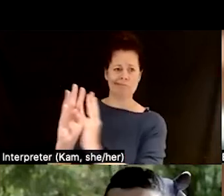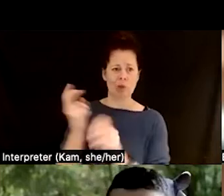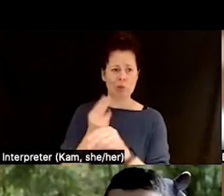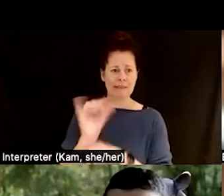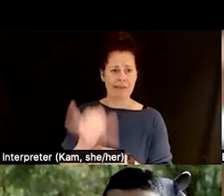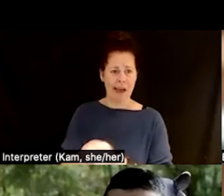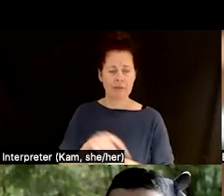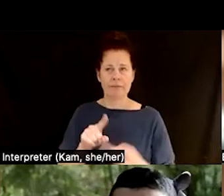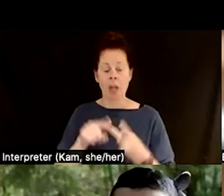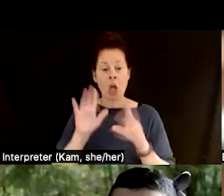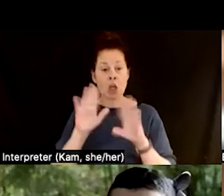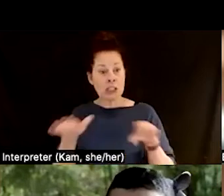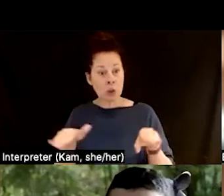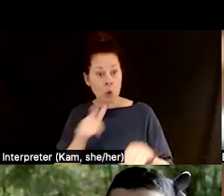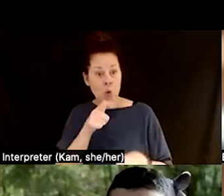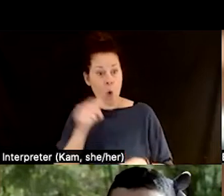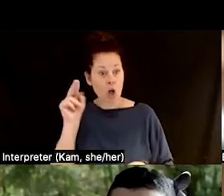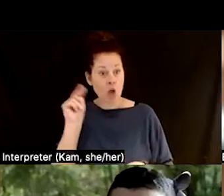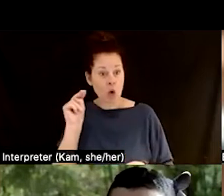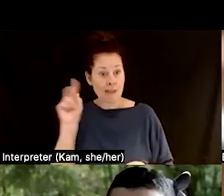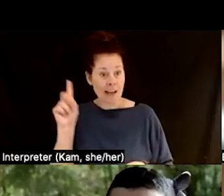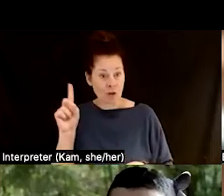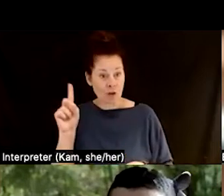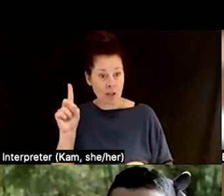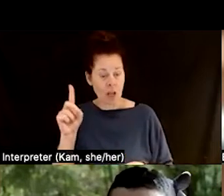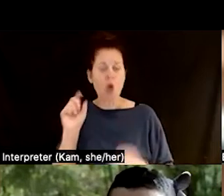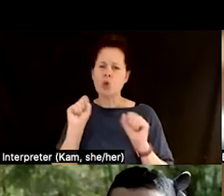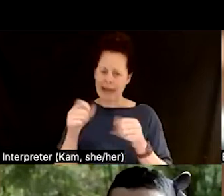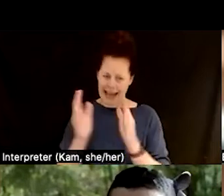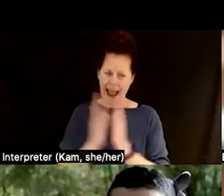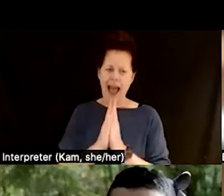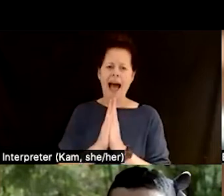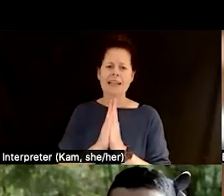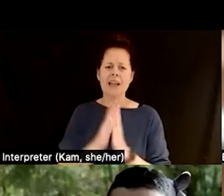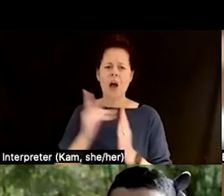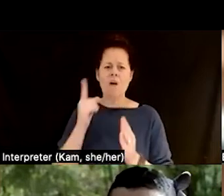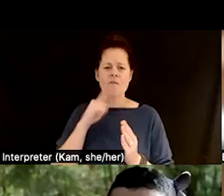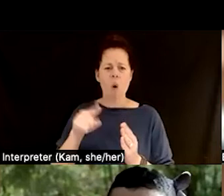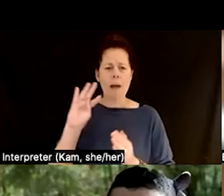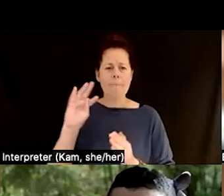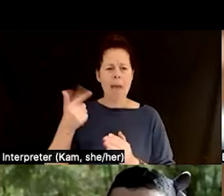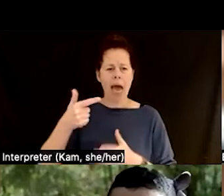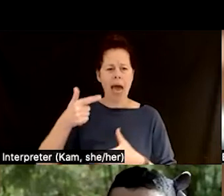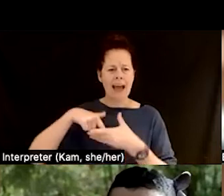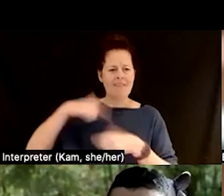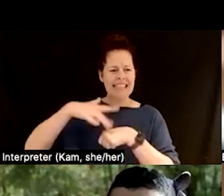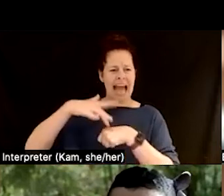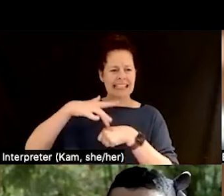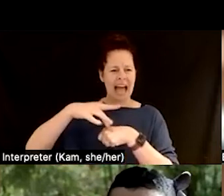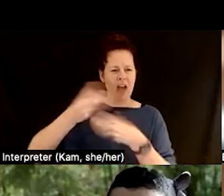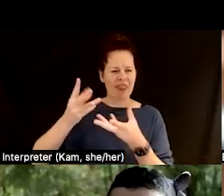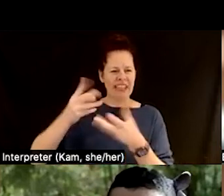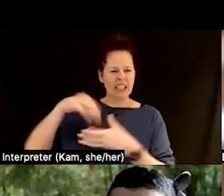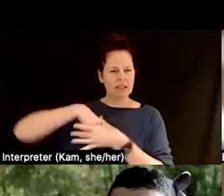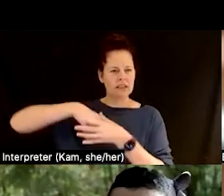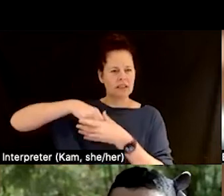are neurodivergent, you can ask for a bag of tactiles. You can also ask